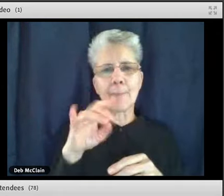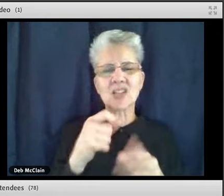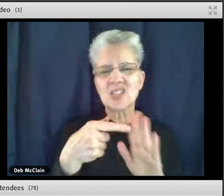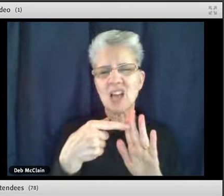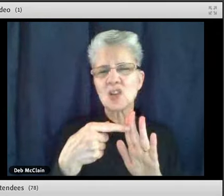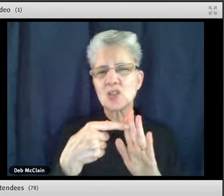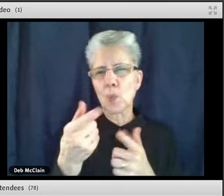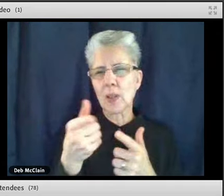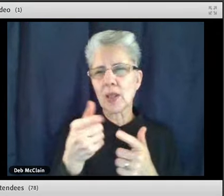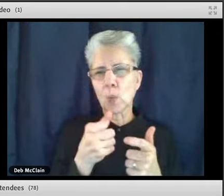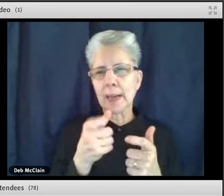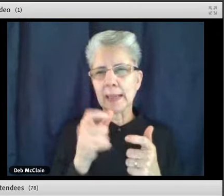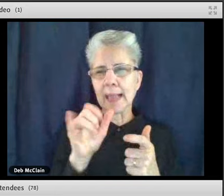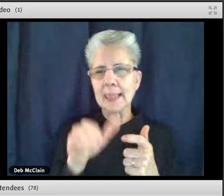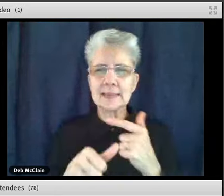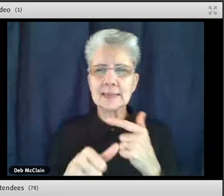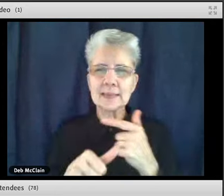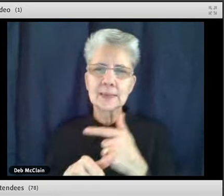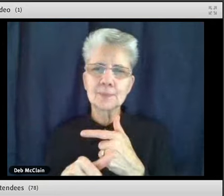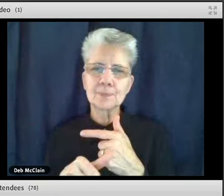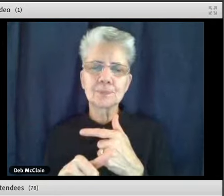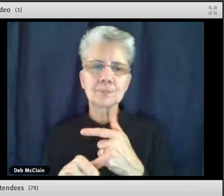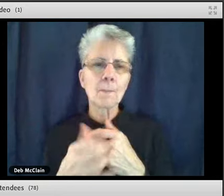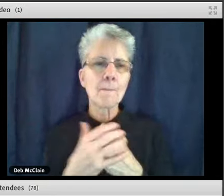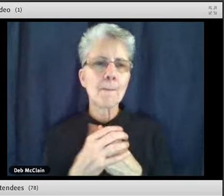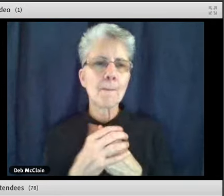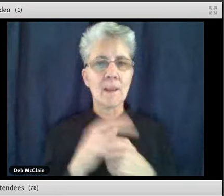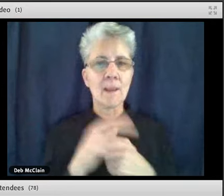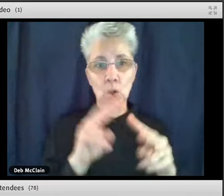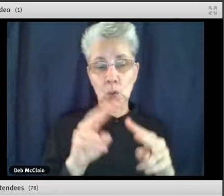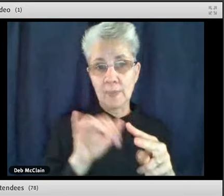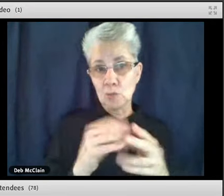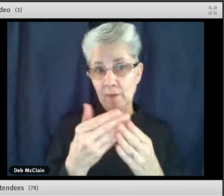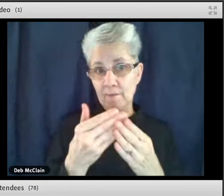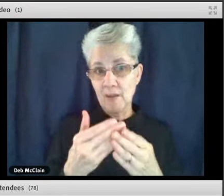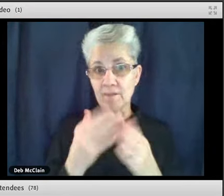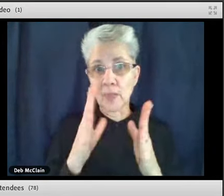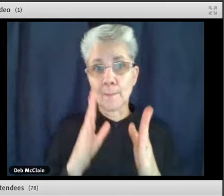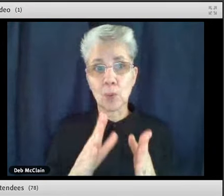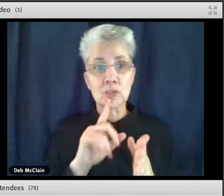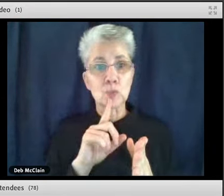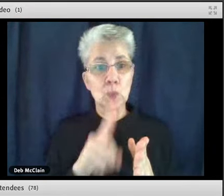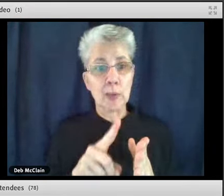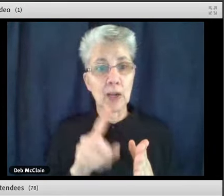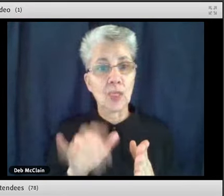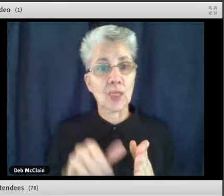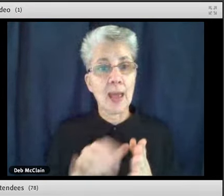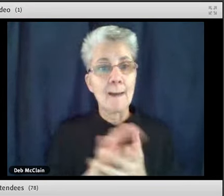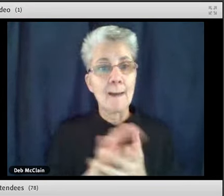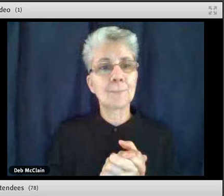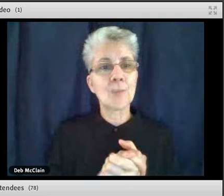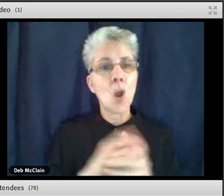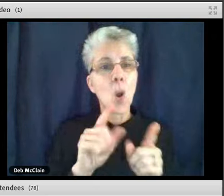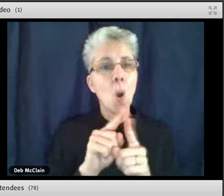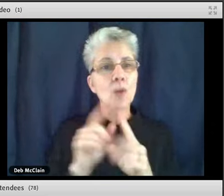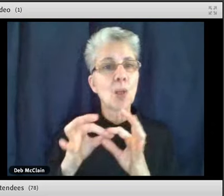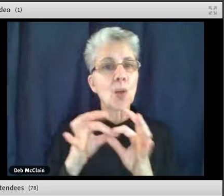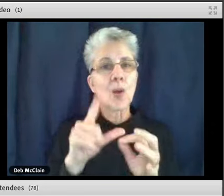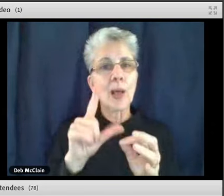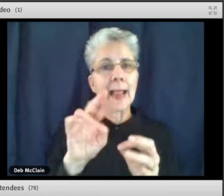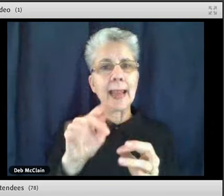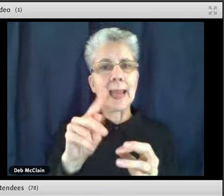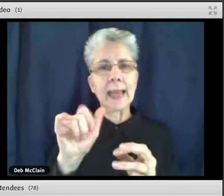these are two things that I pretended to post. And you can see that this is a snowstorm and that I have